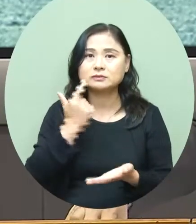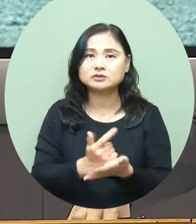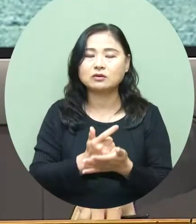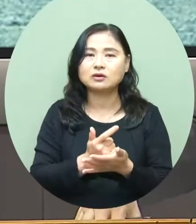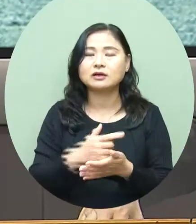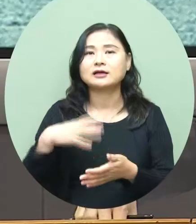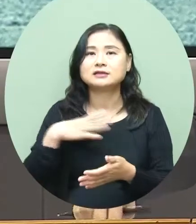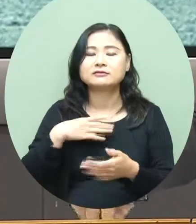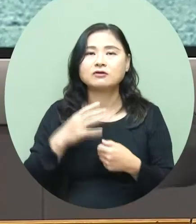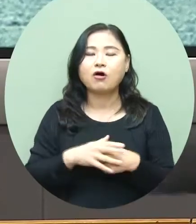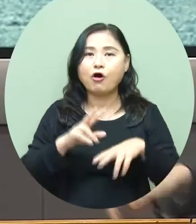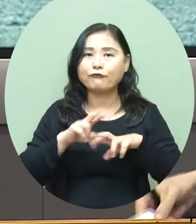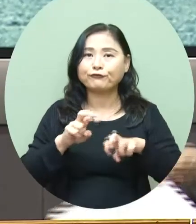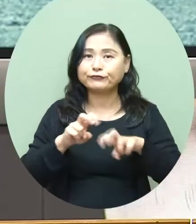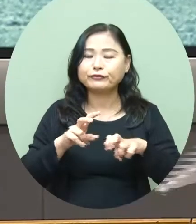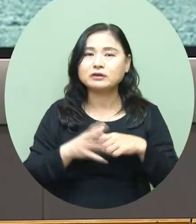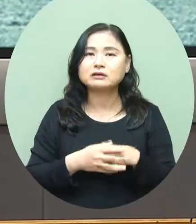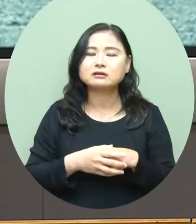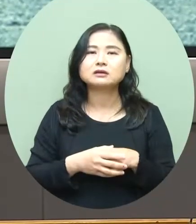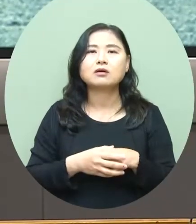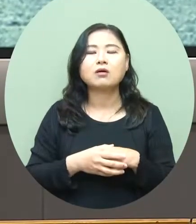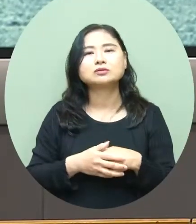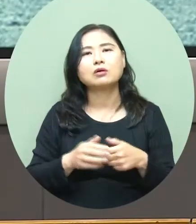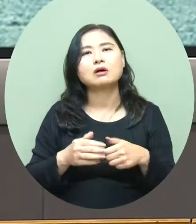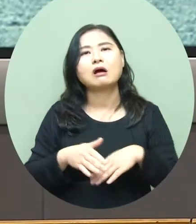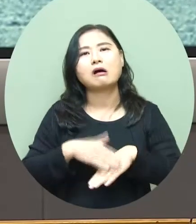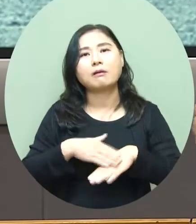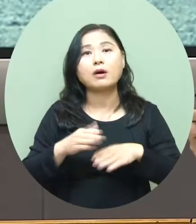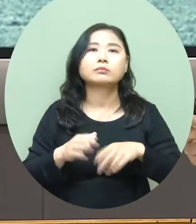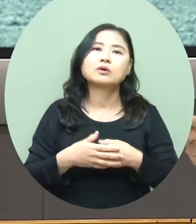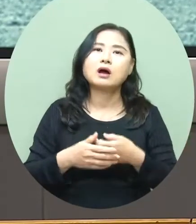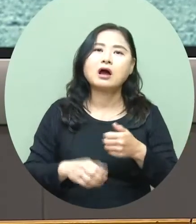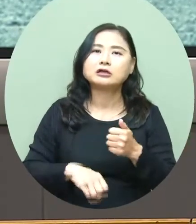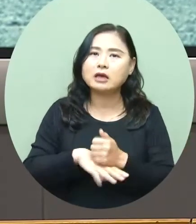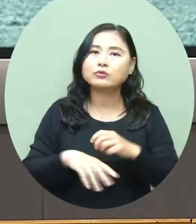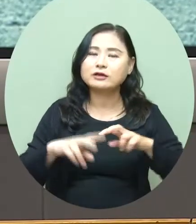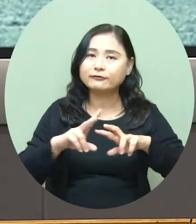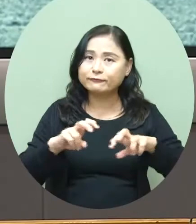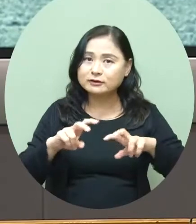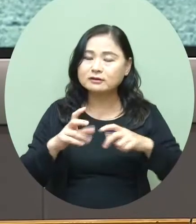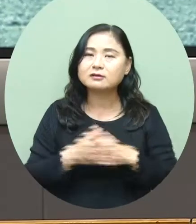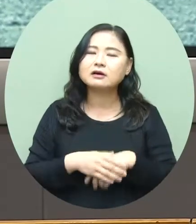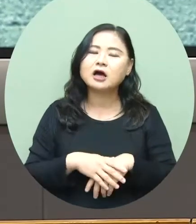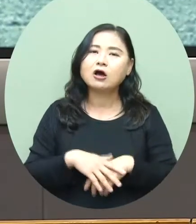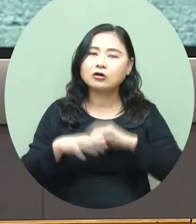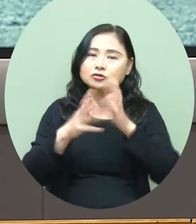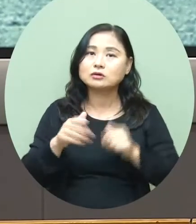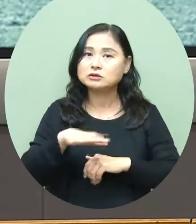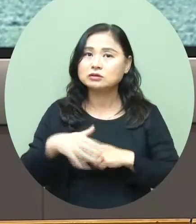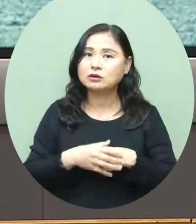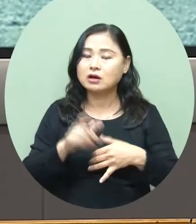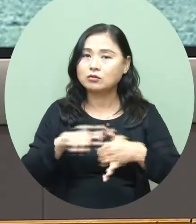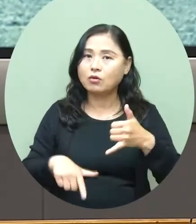But the question about critical cases among children, we had this preliminary analysis.